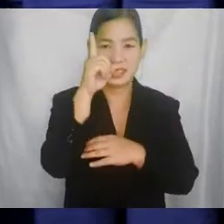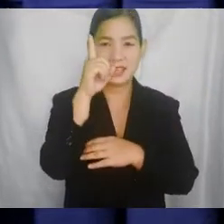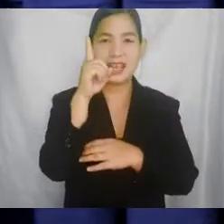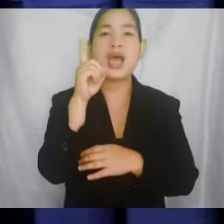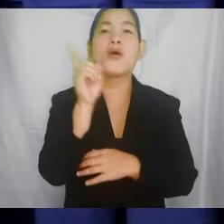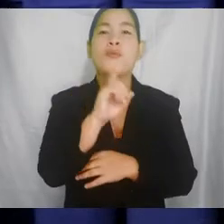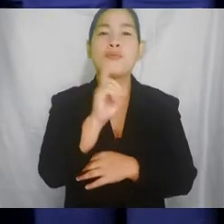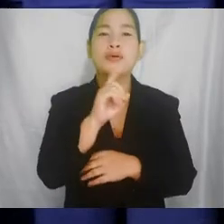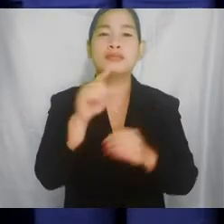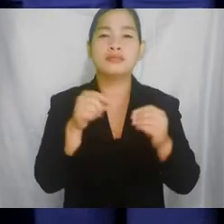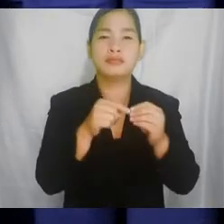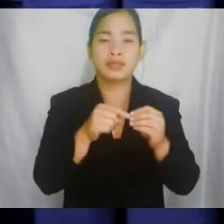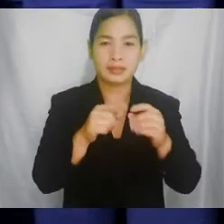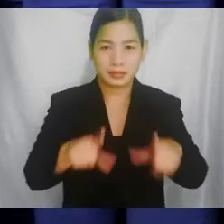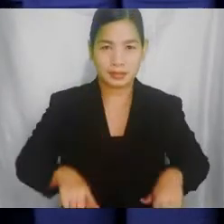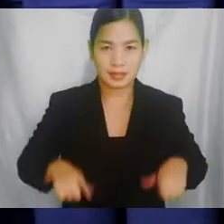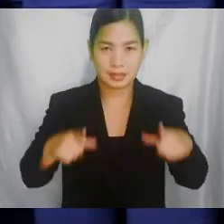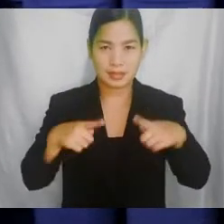forms of life.